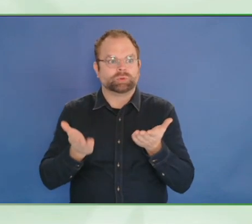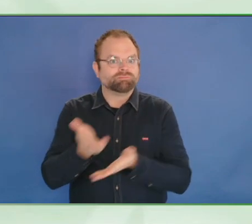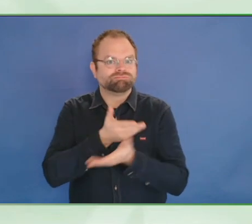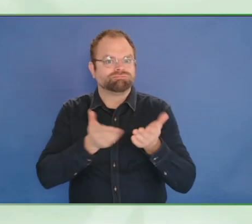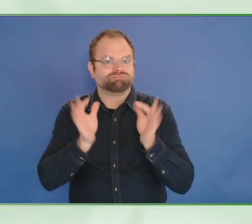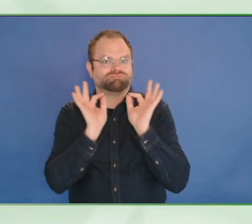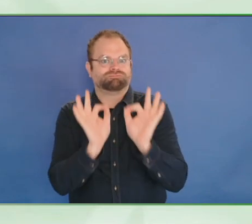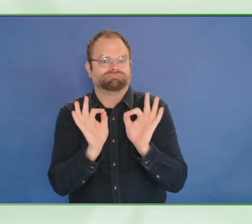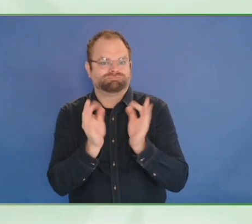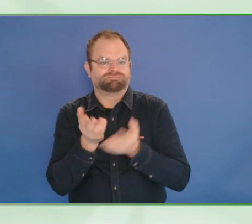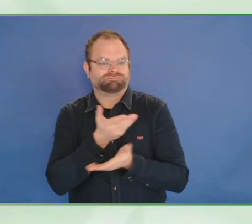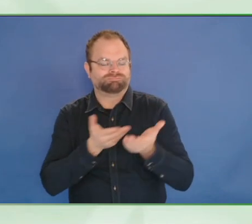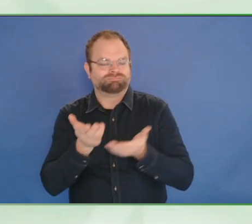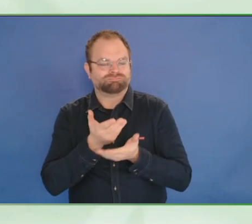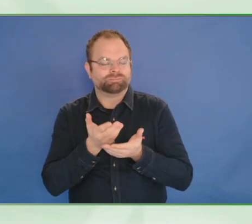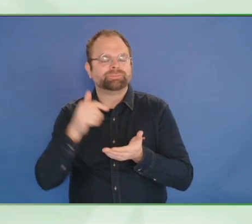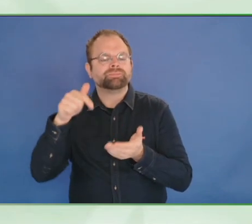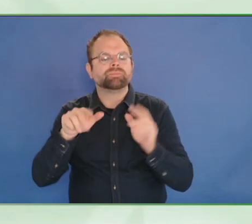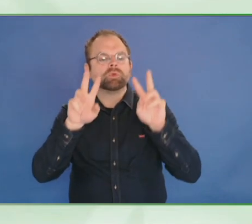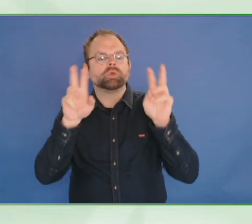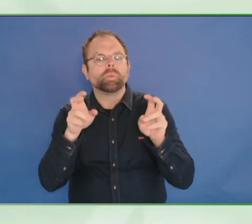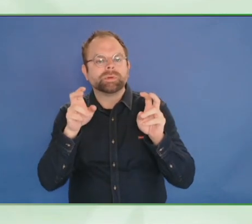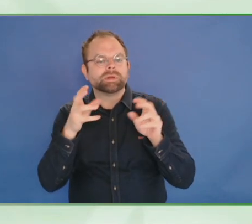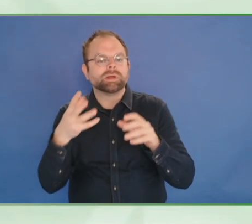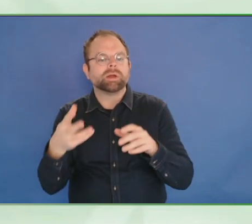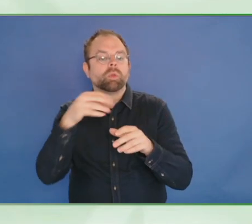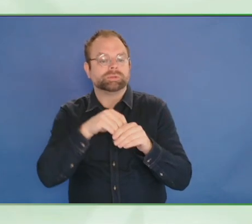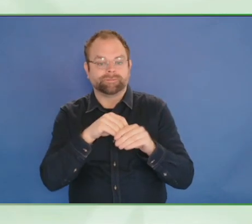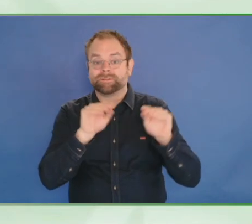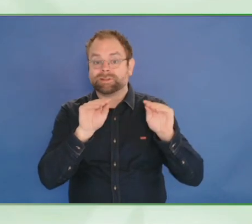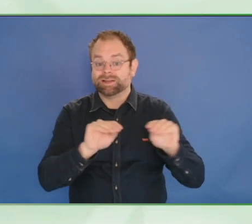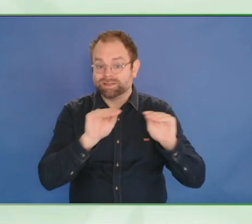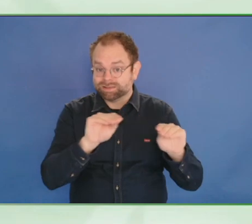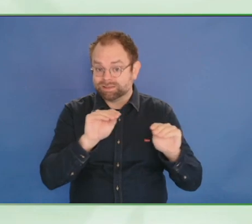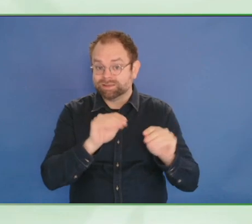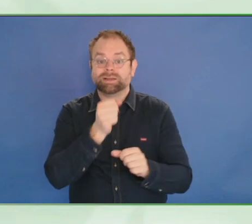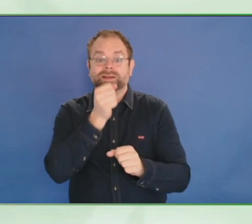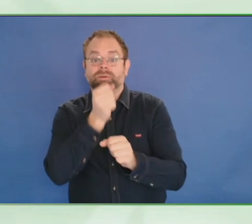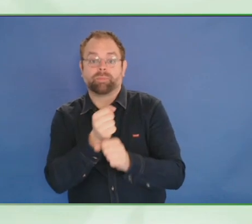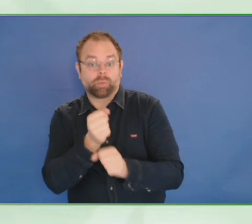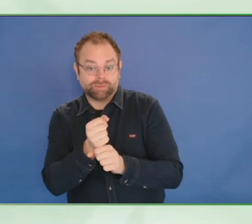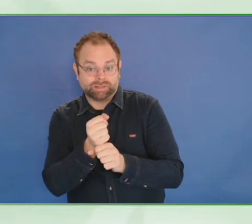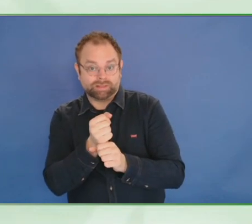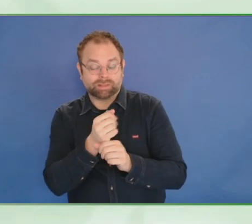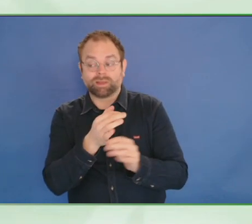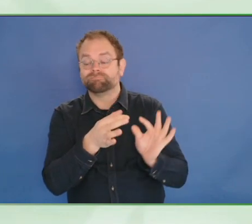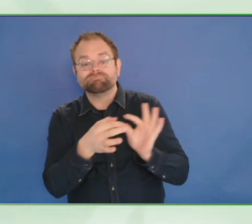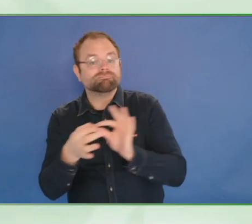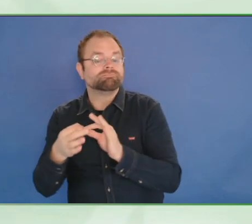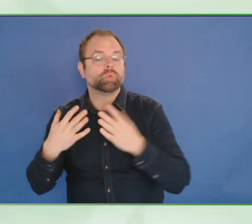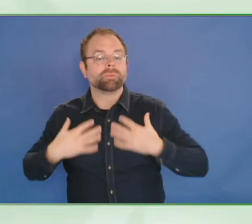is inclusive training and employment during humanitarian crises. Disaster risk